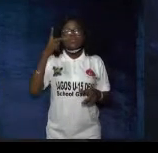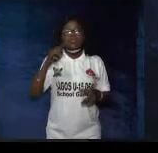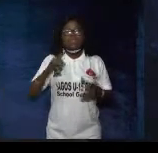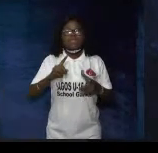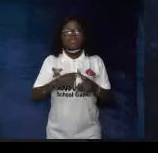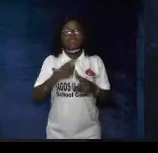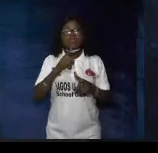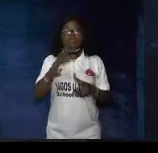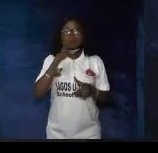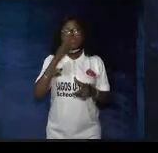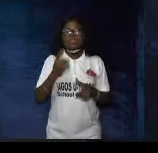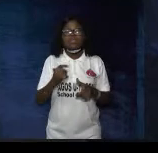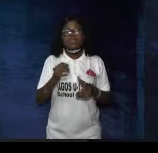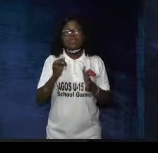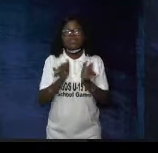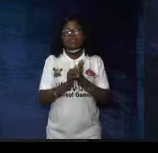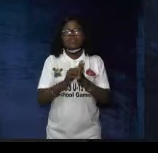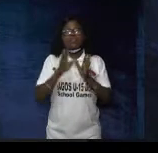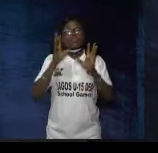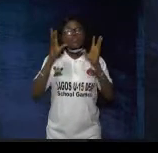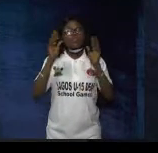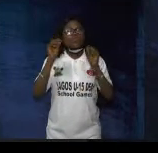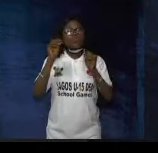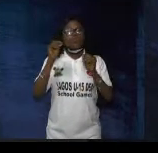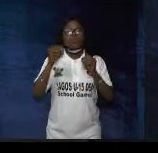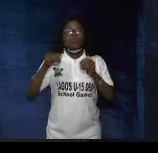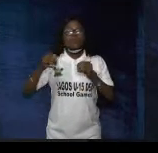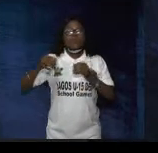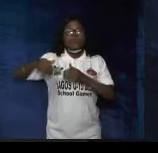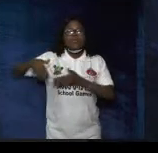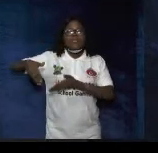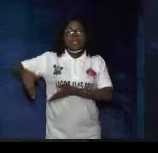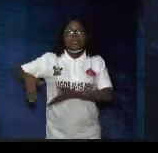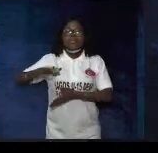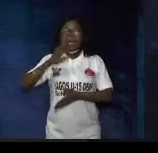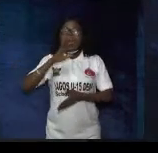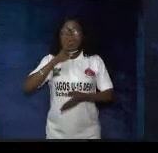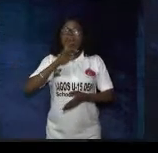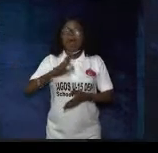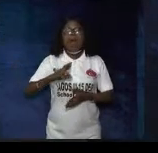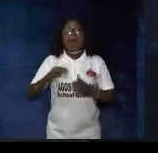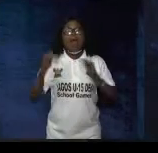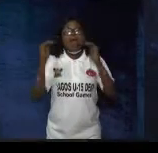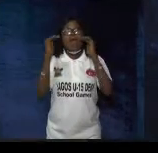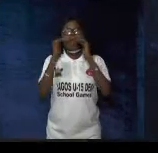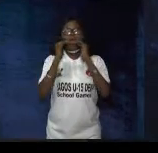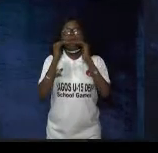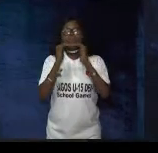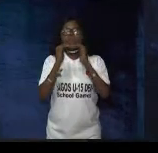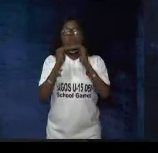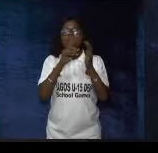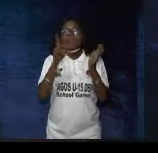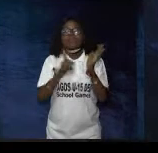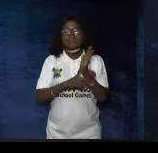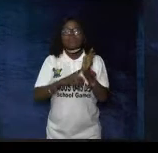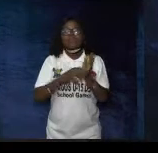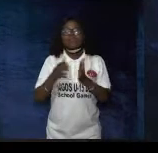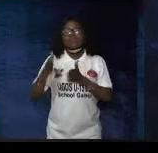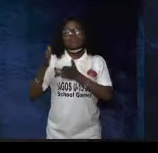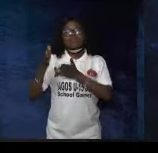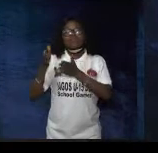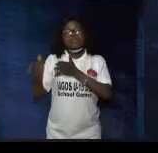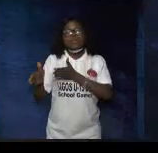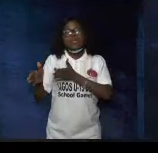Let us see. First property is that none of the sides are equal. None of the sides are equal.